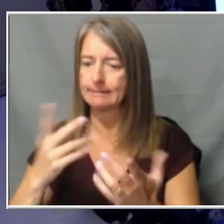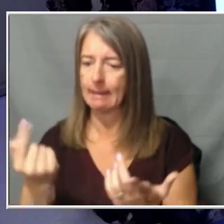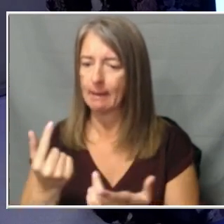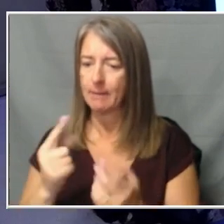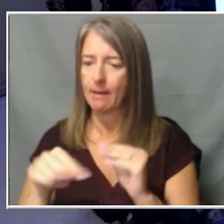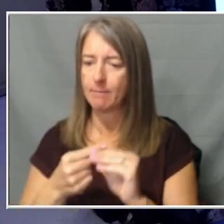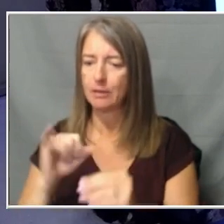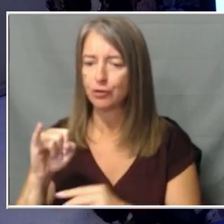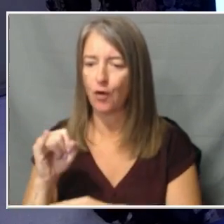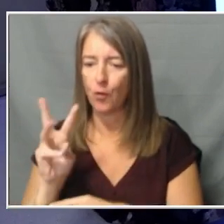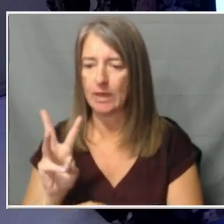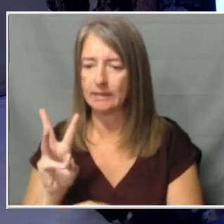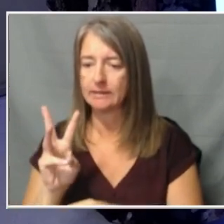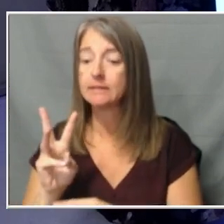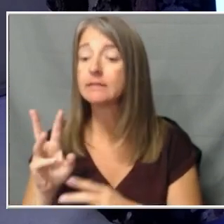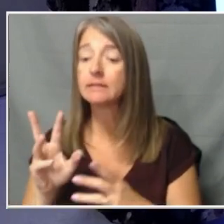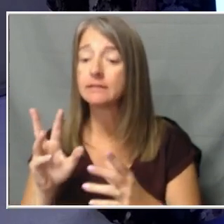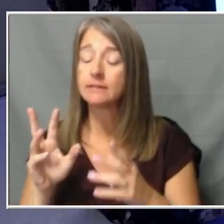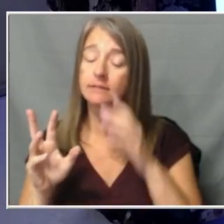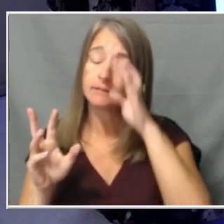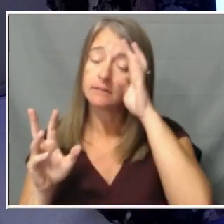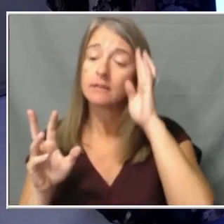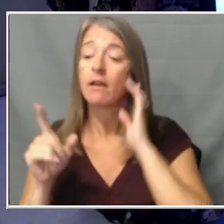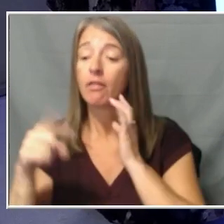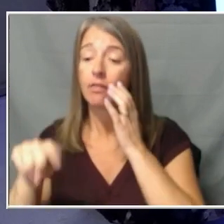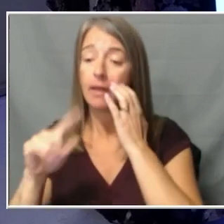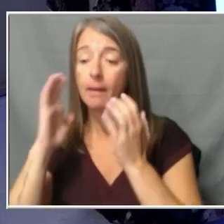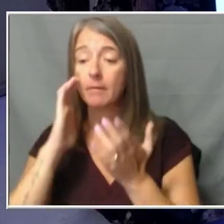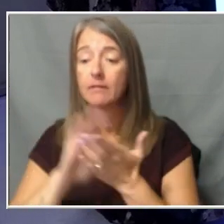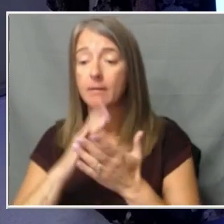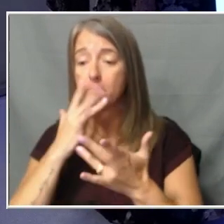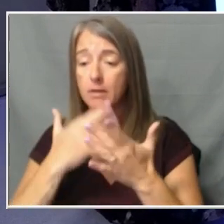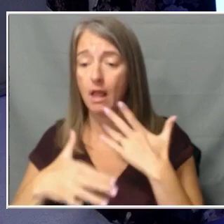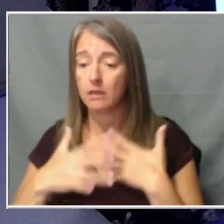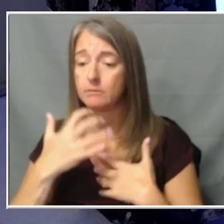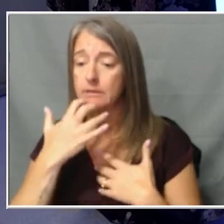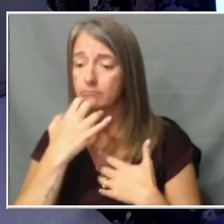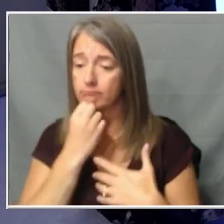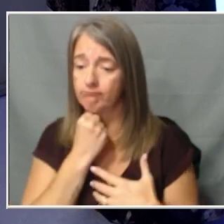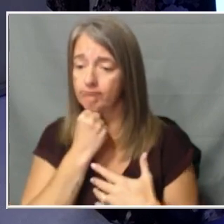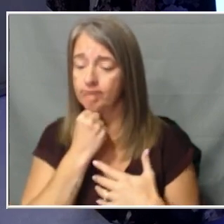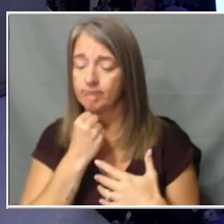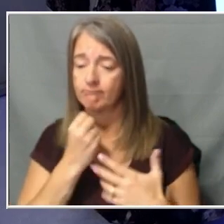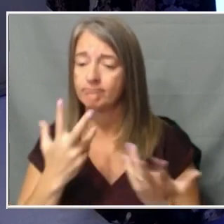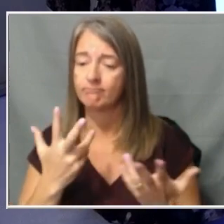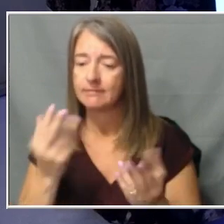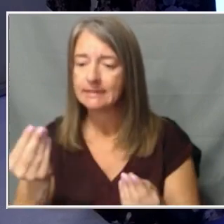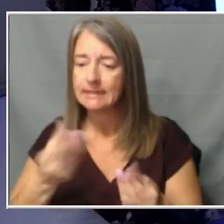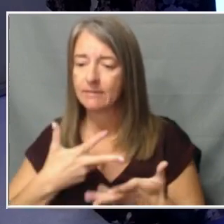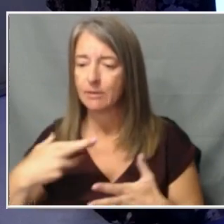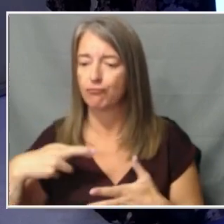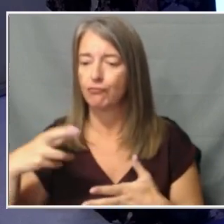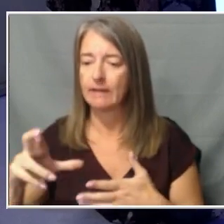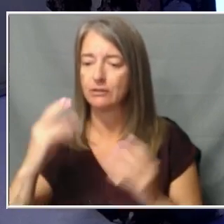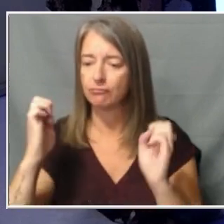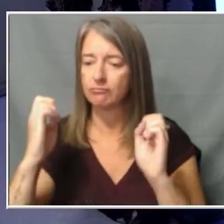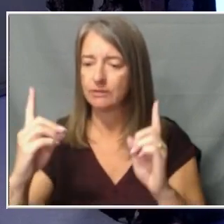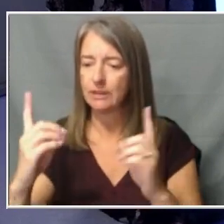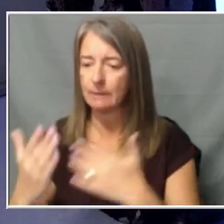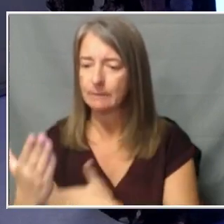about Jehovah's Witness. They believe blood to be sacred. Give us a little bit of a religious education this